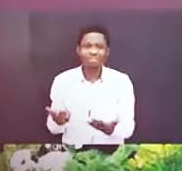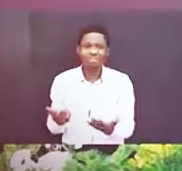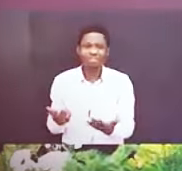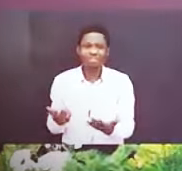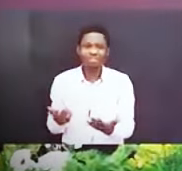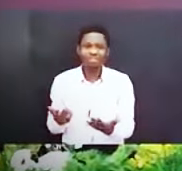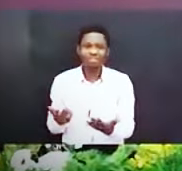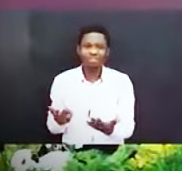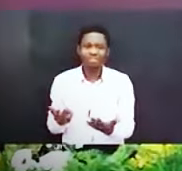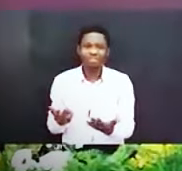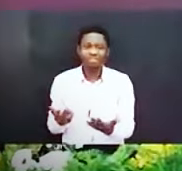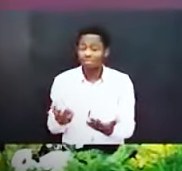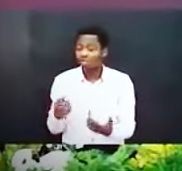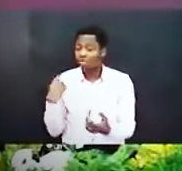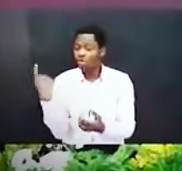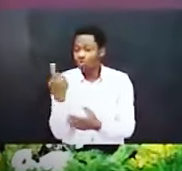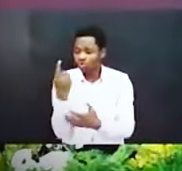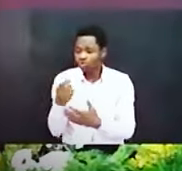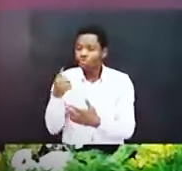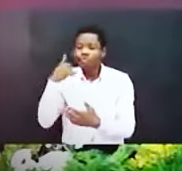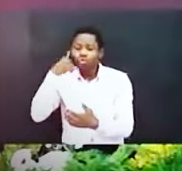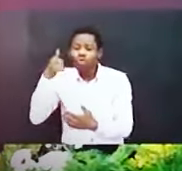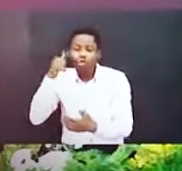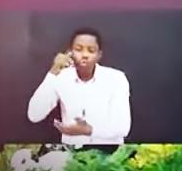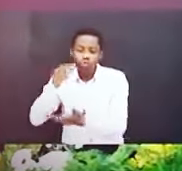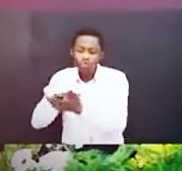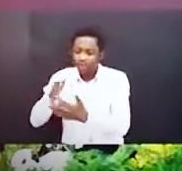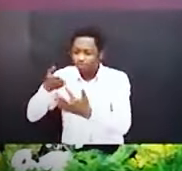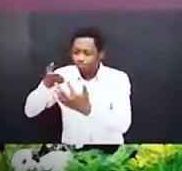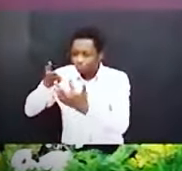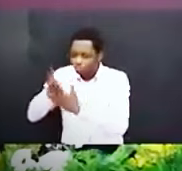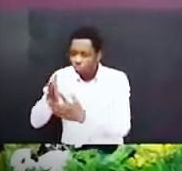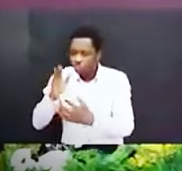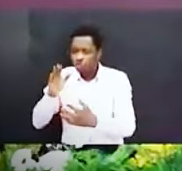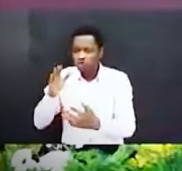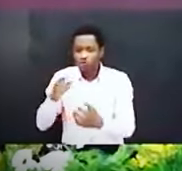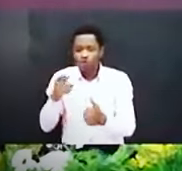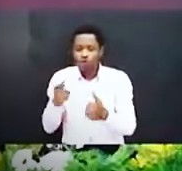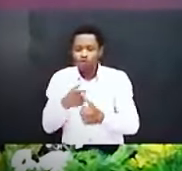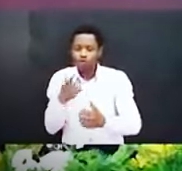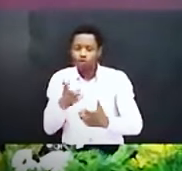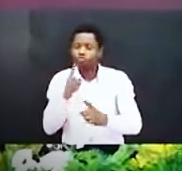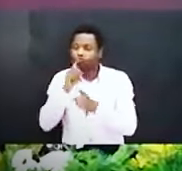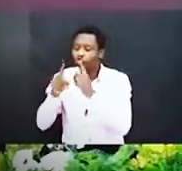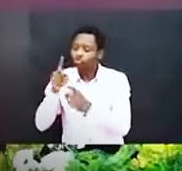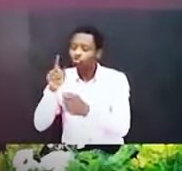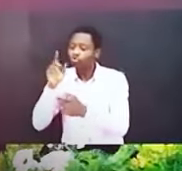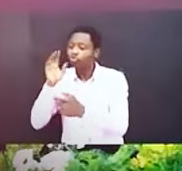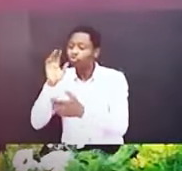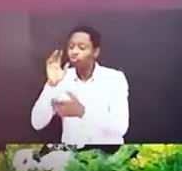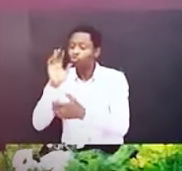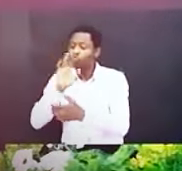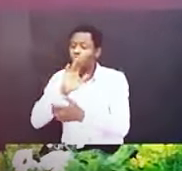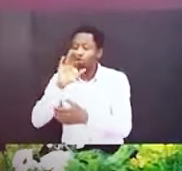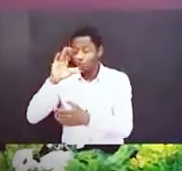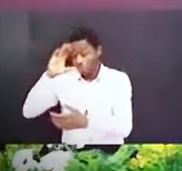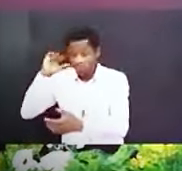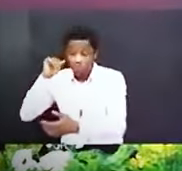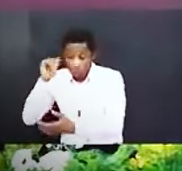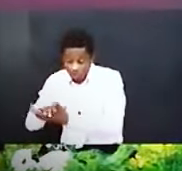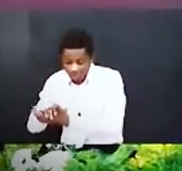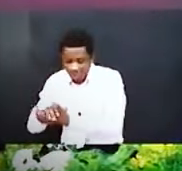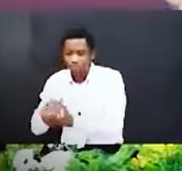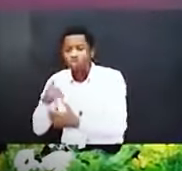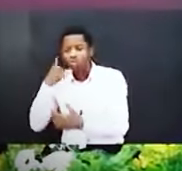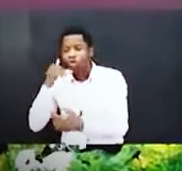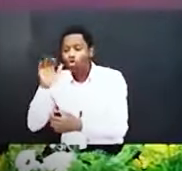the woman through the husband. Yeah, try. You call the husband that I want your wife to come and do this. Don't be